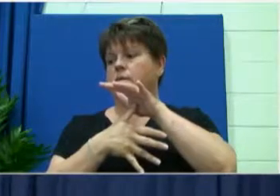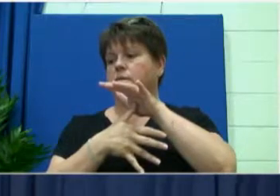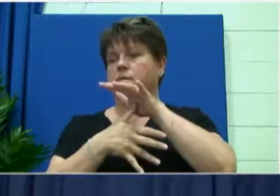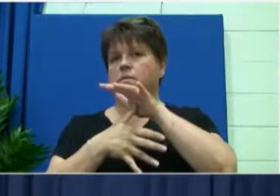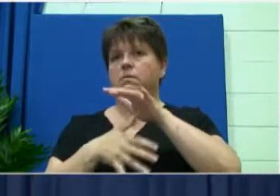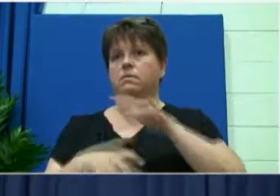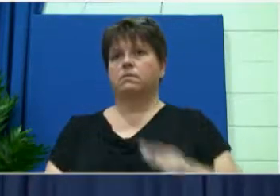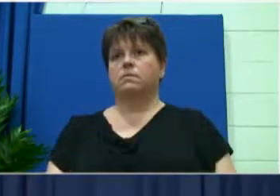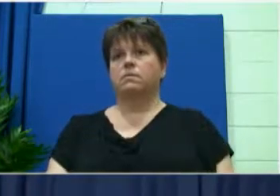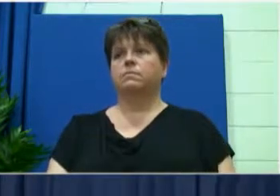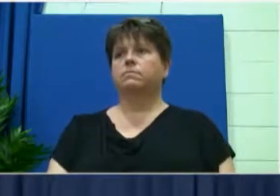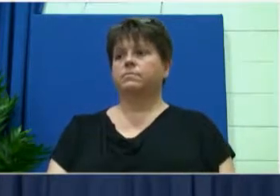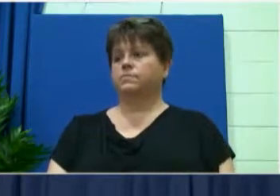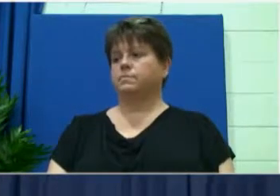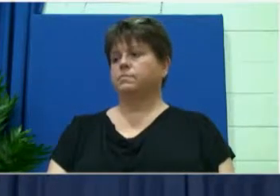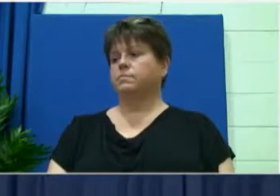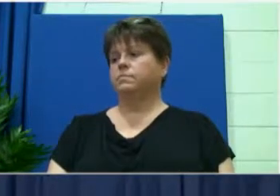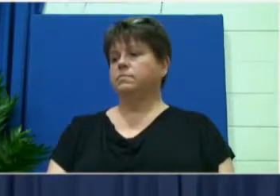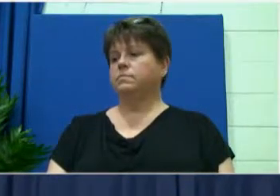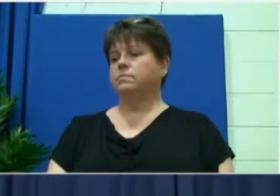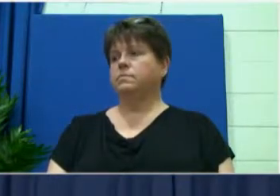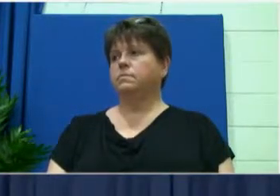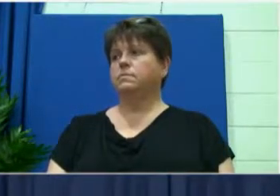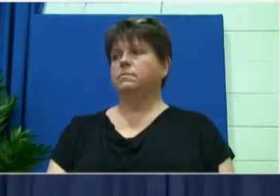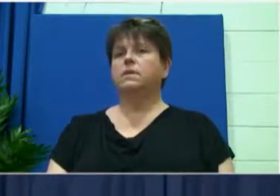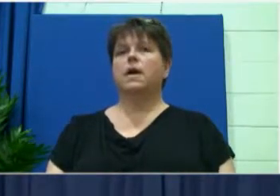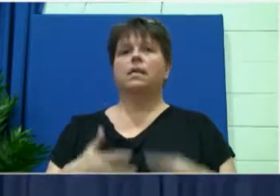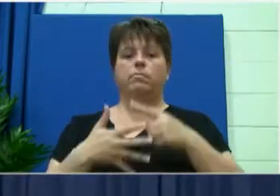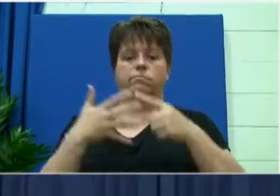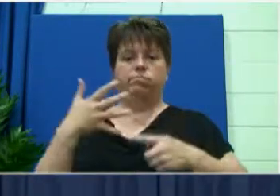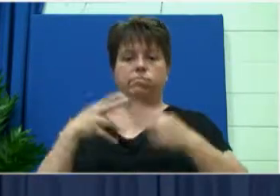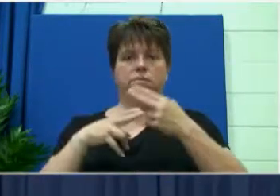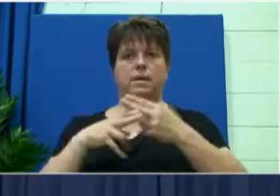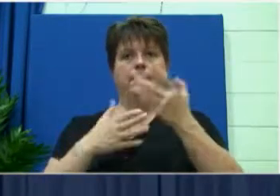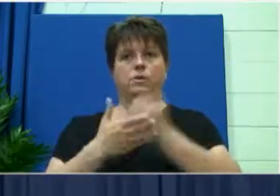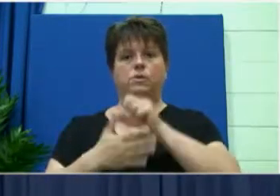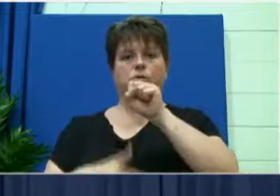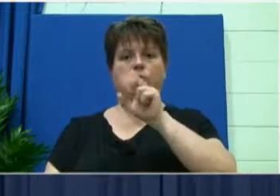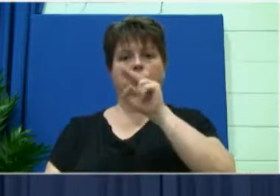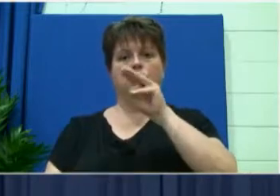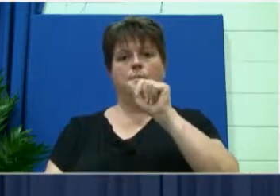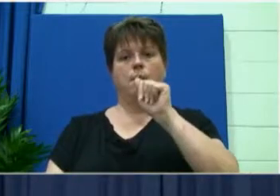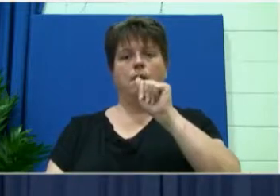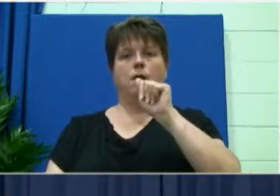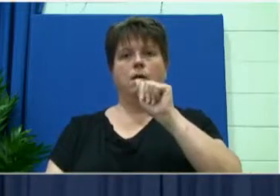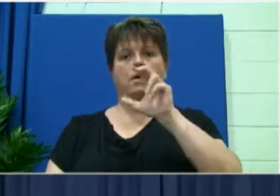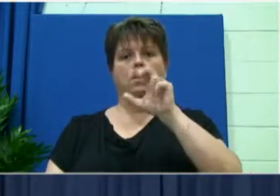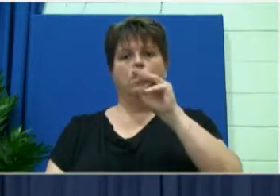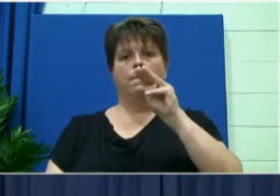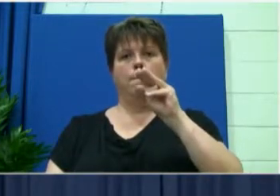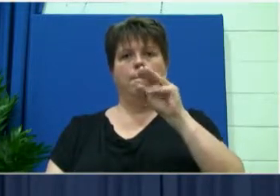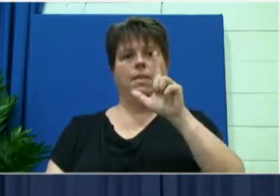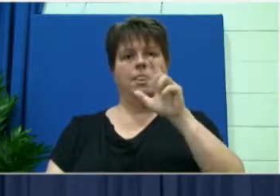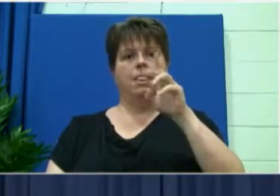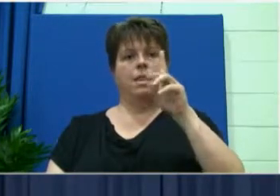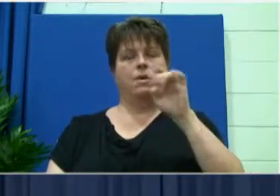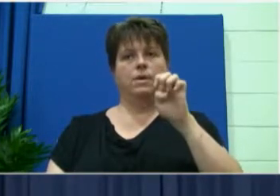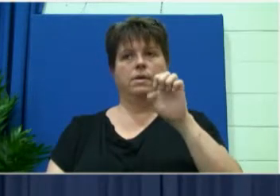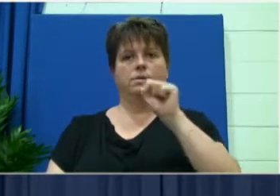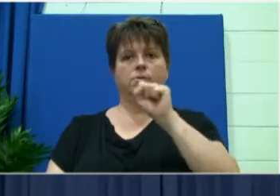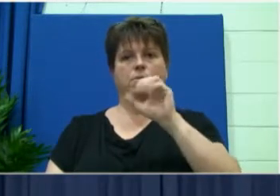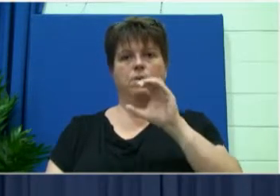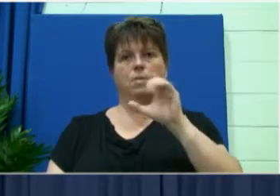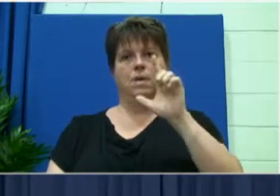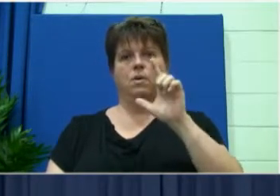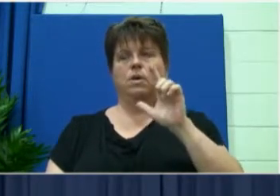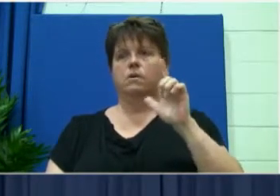achieve, and the following students have earned summa cum laude status. Students,